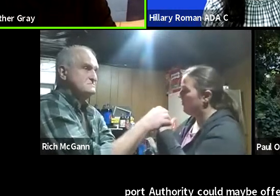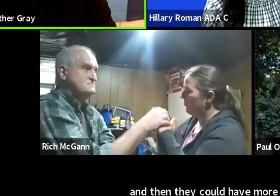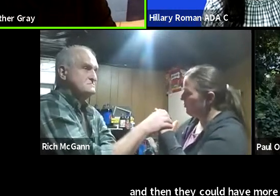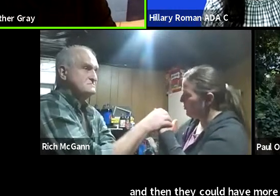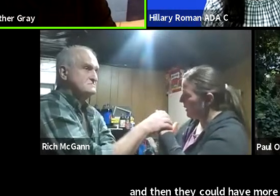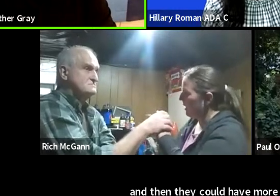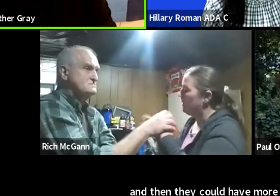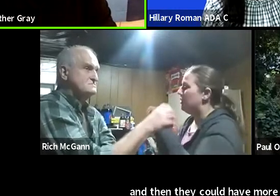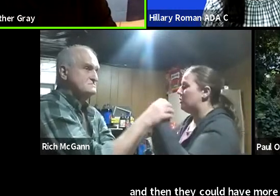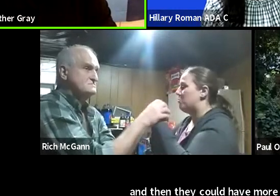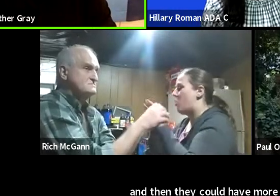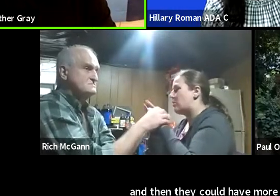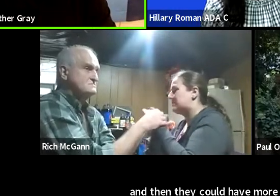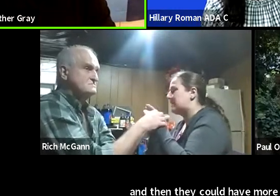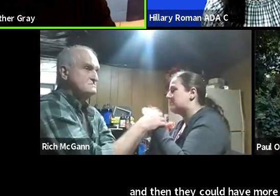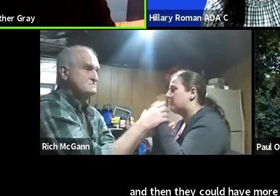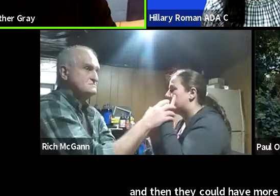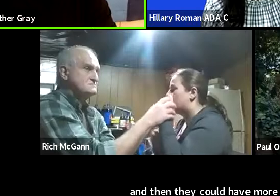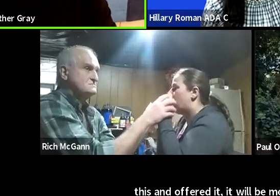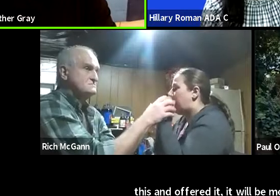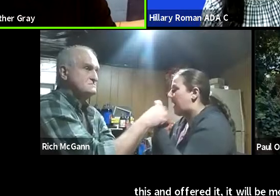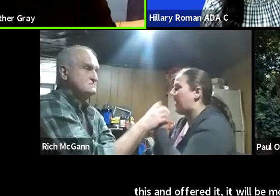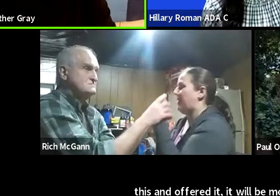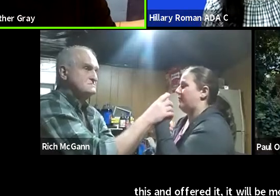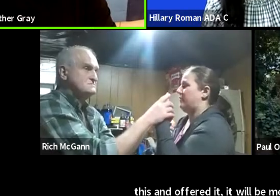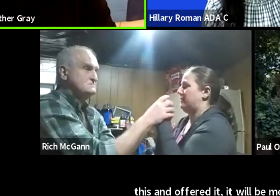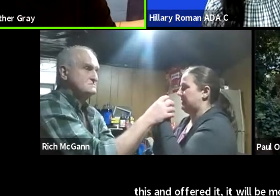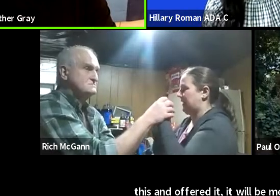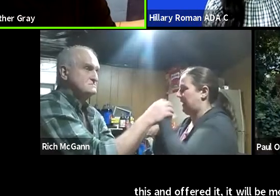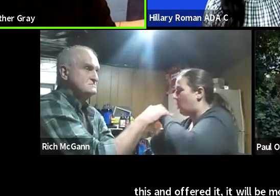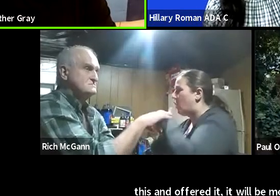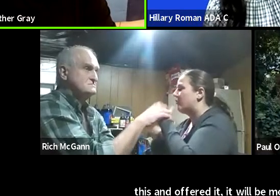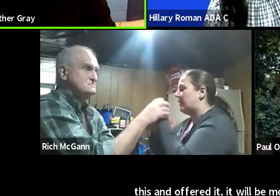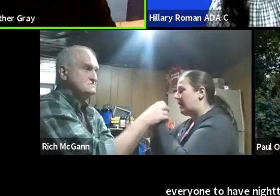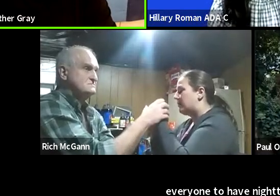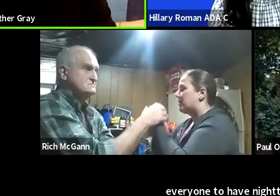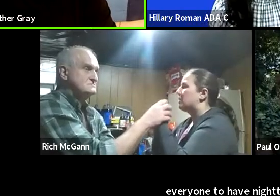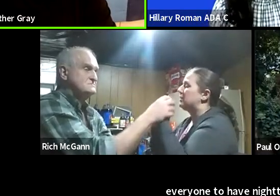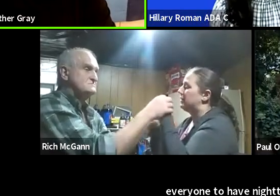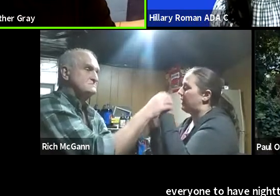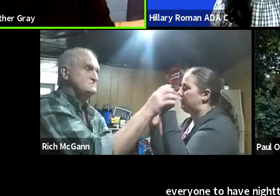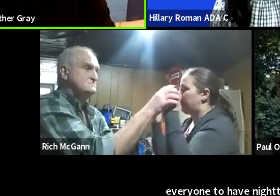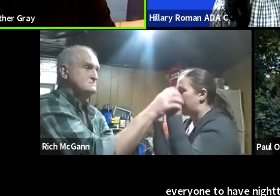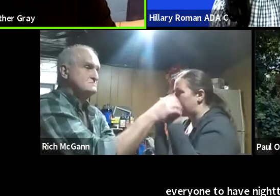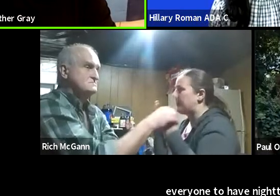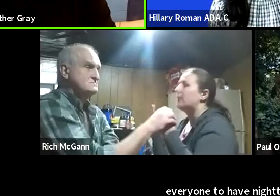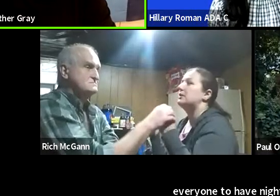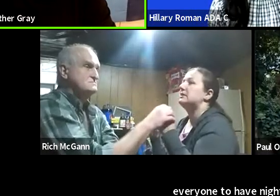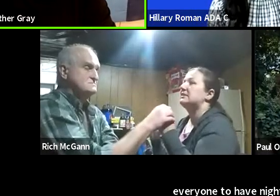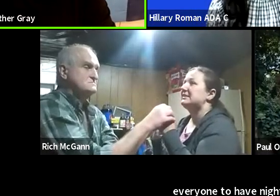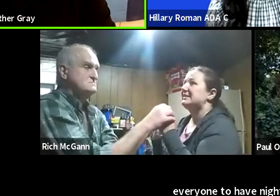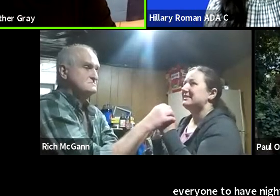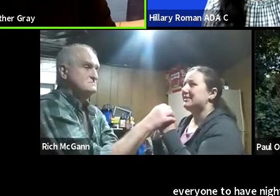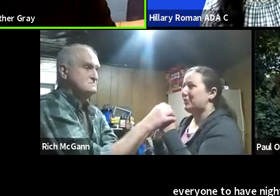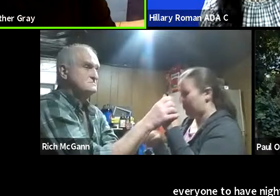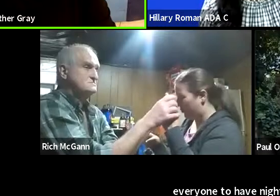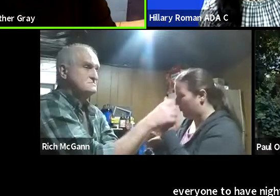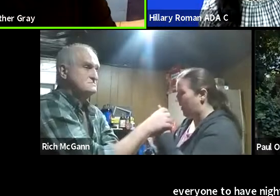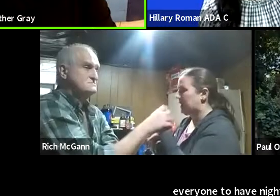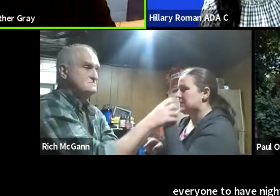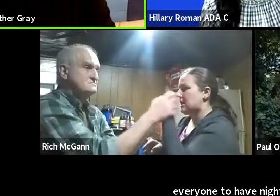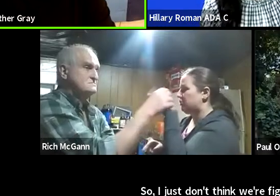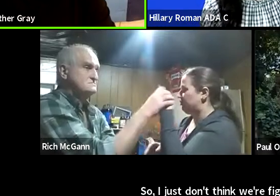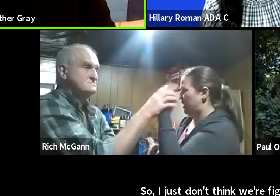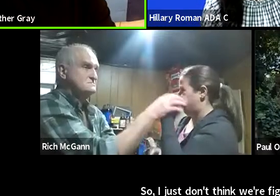would be more accessibility for everyone to have nighttime rides. So I just don't think we're fighting just for one little